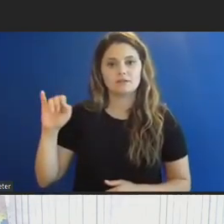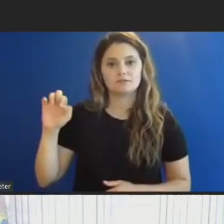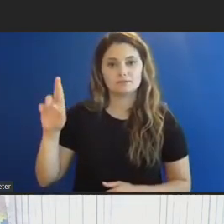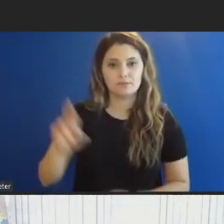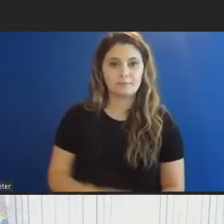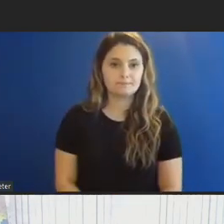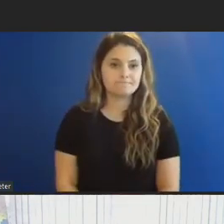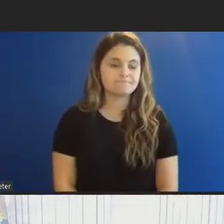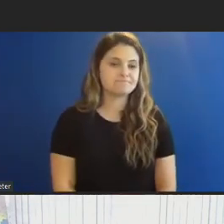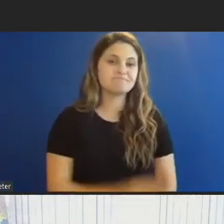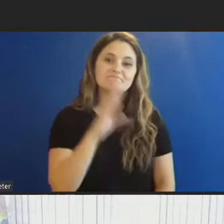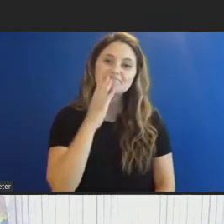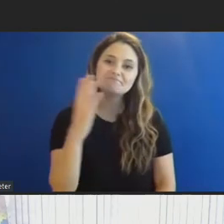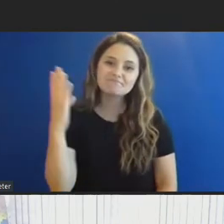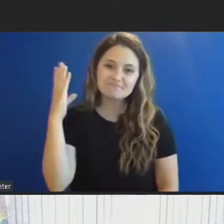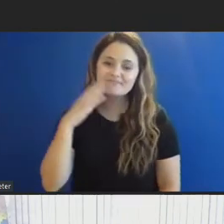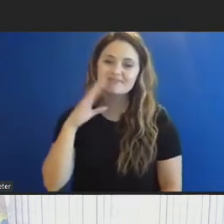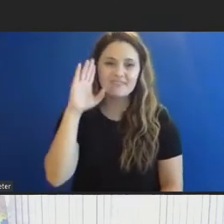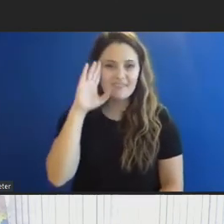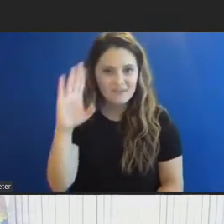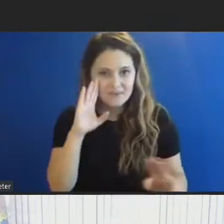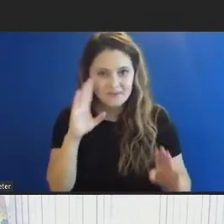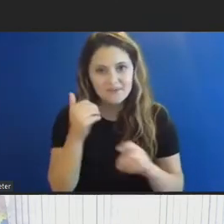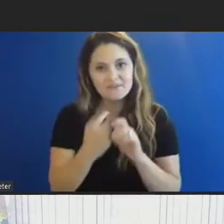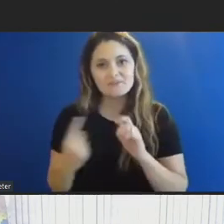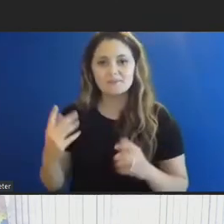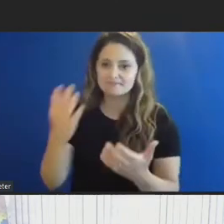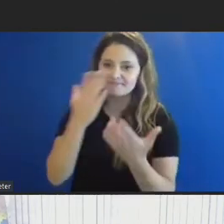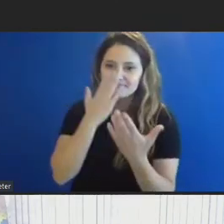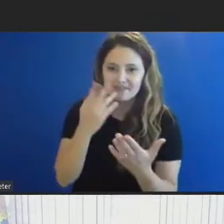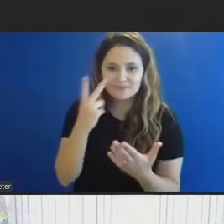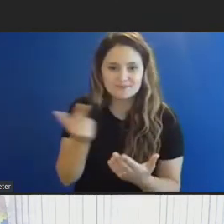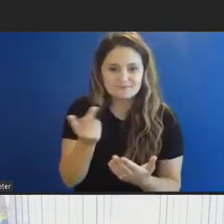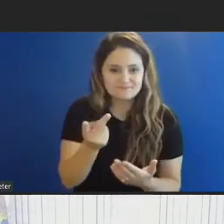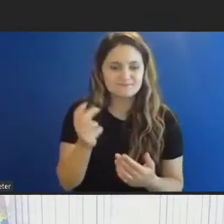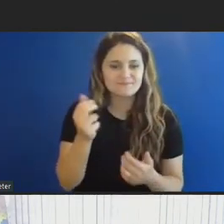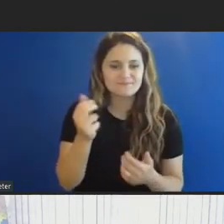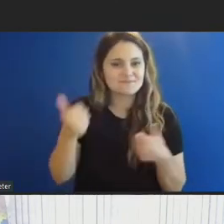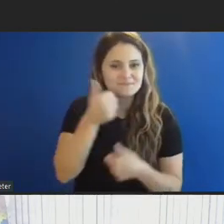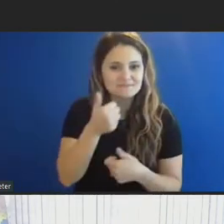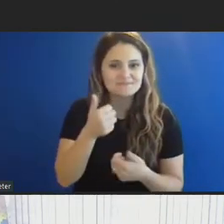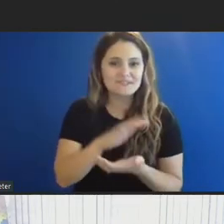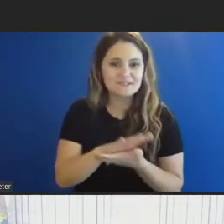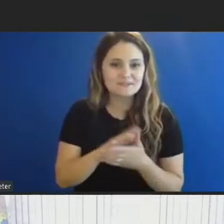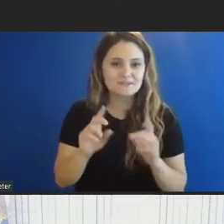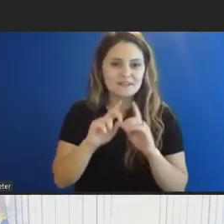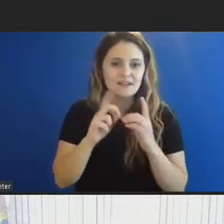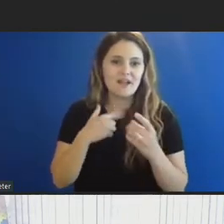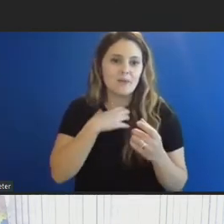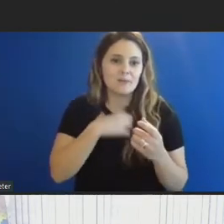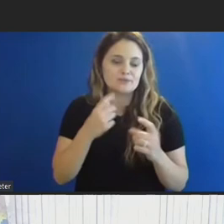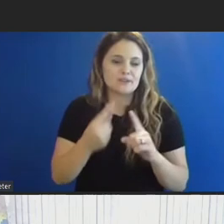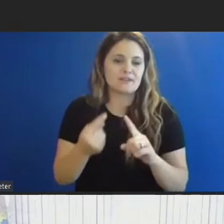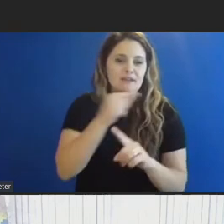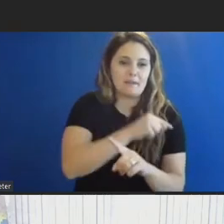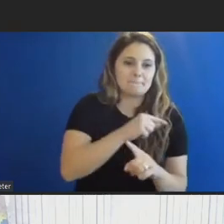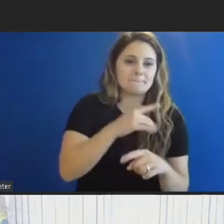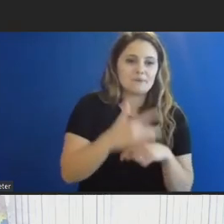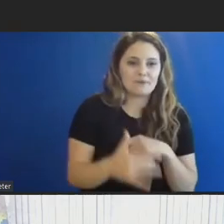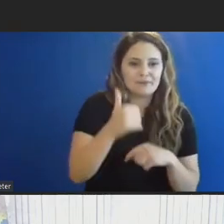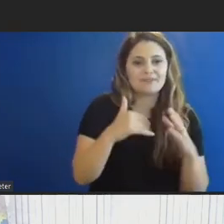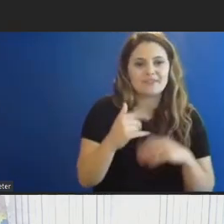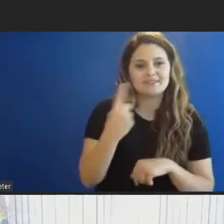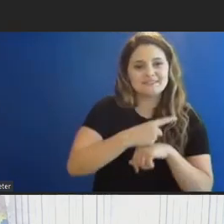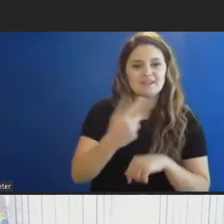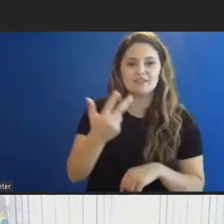Hello, everybody. Good to see the superintendents. Wish they would have been with us a little earlier than day three, but we